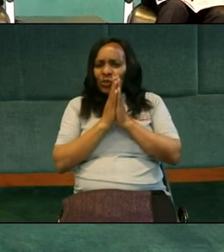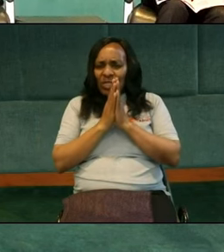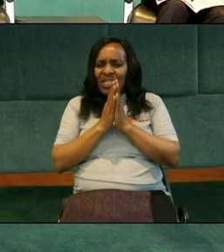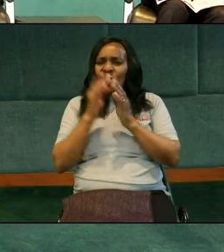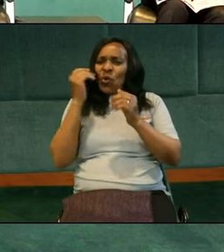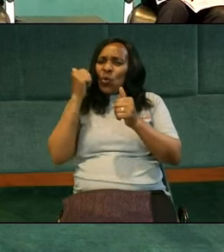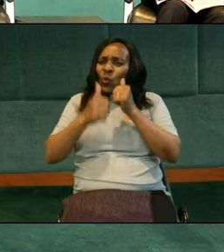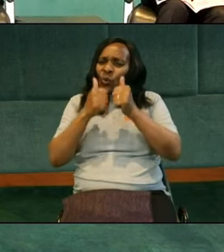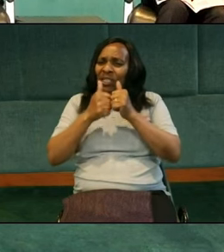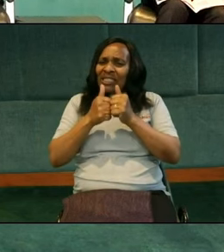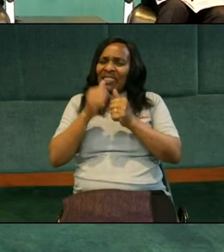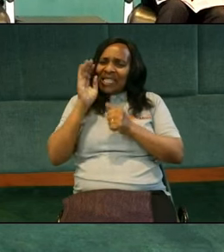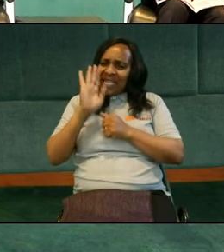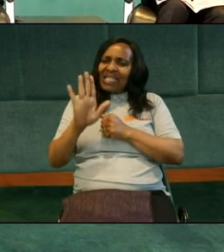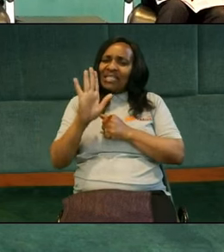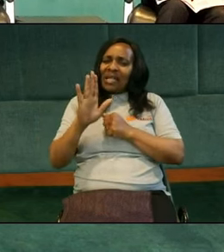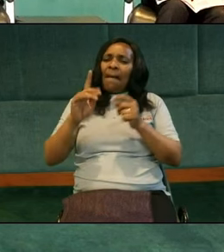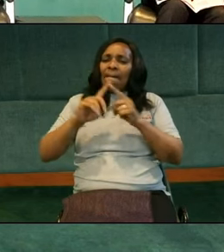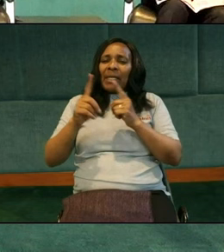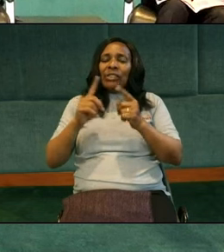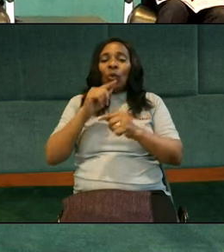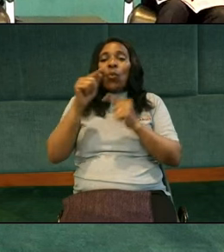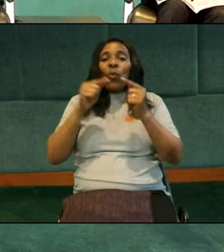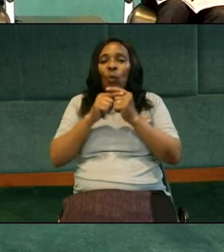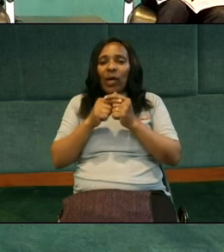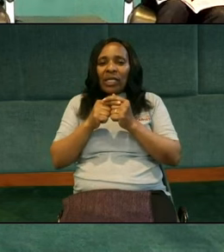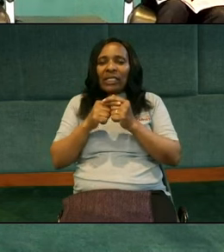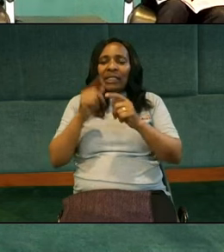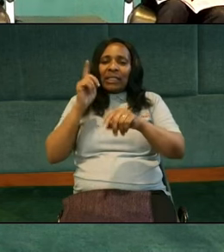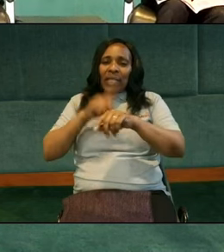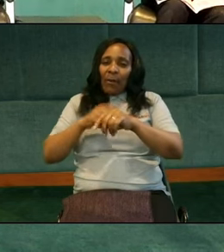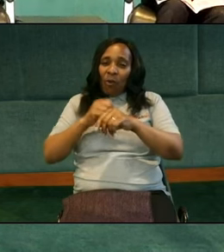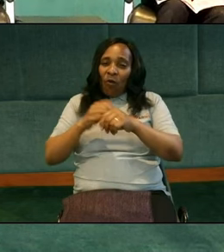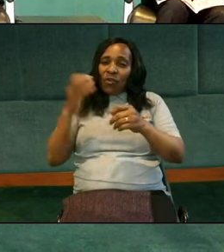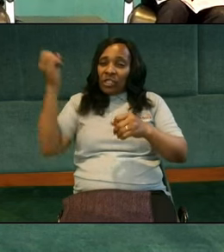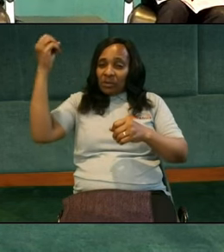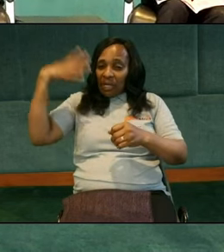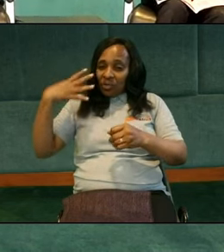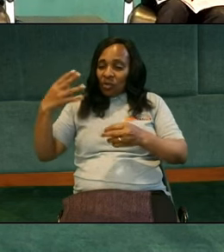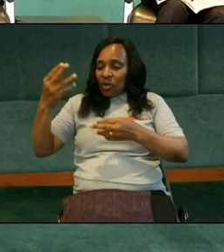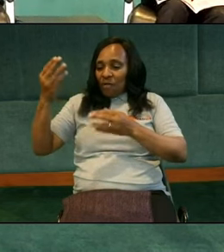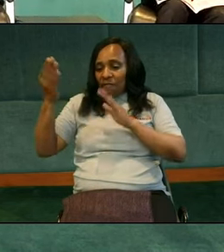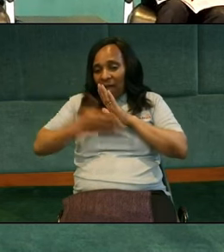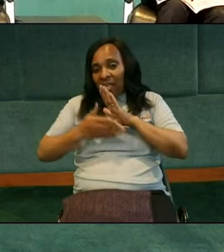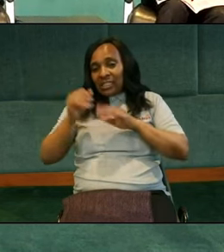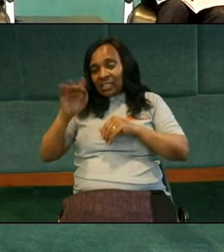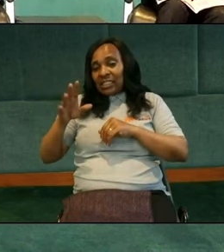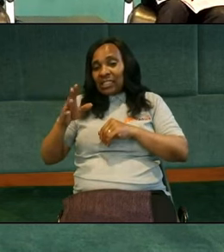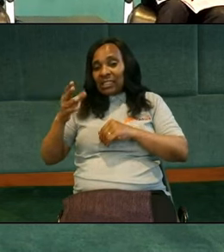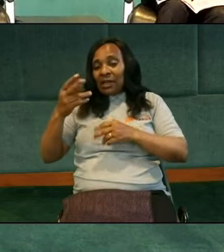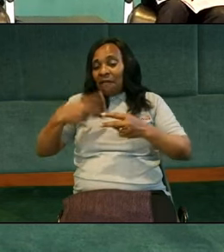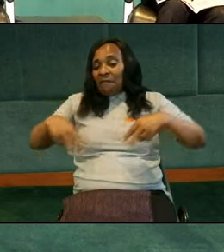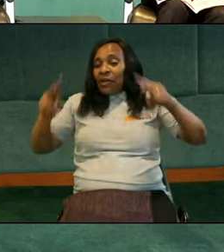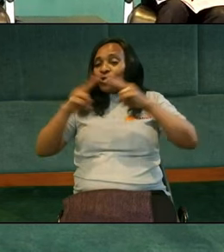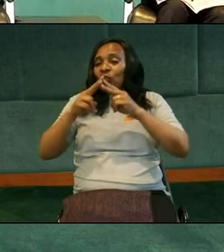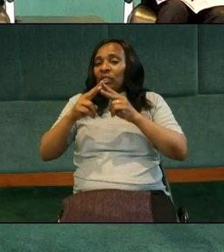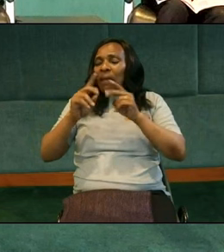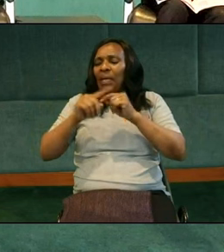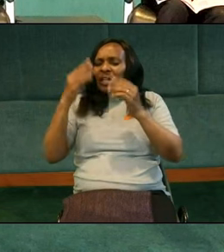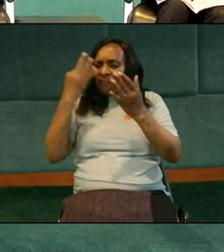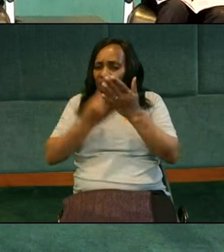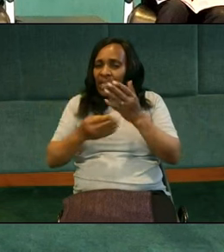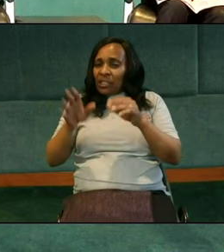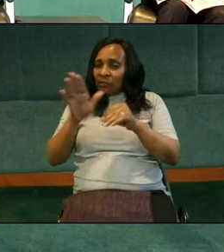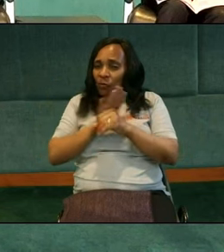his. But while the pen of inspiration records his virtues, it also bears faithful witness to